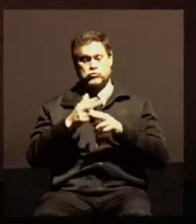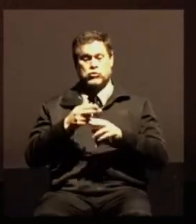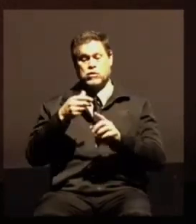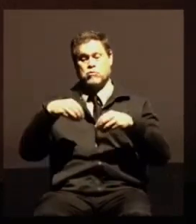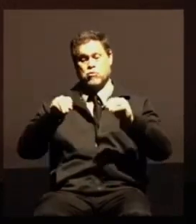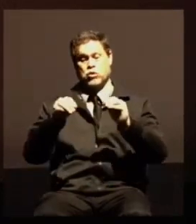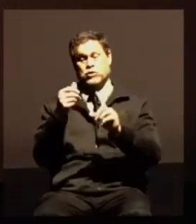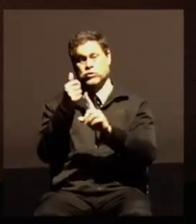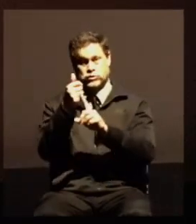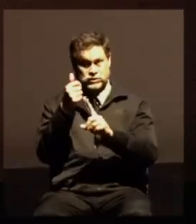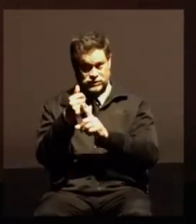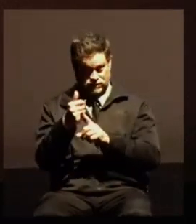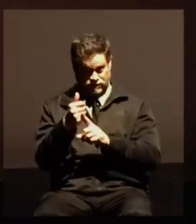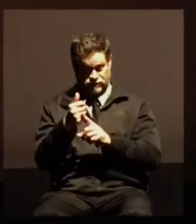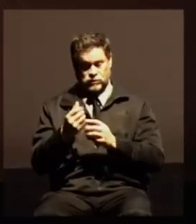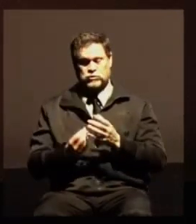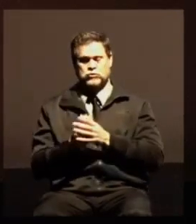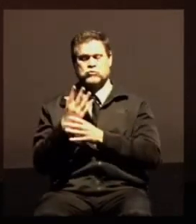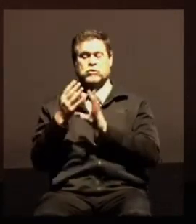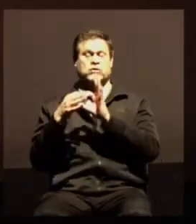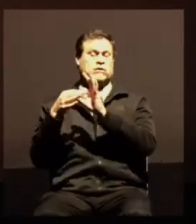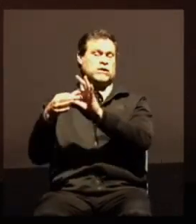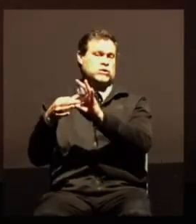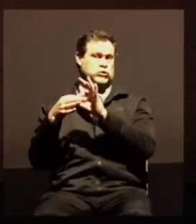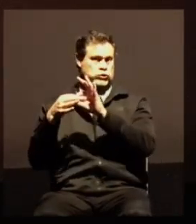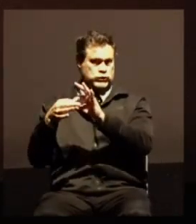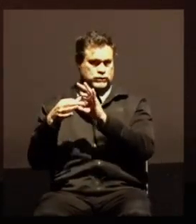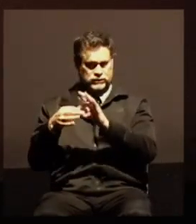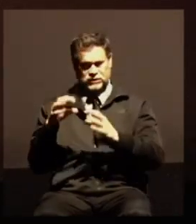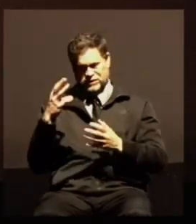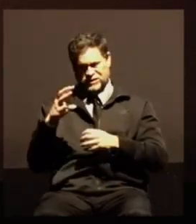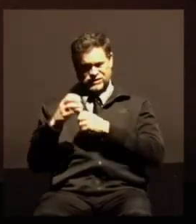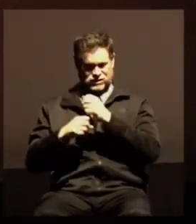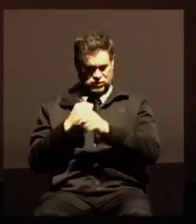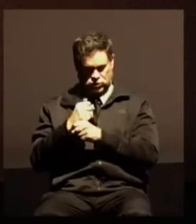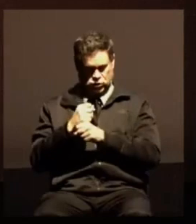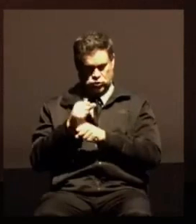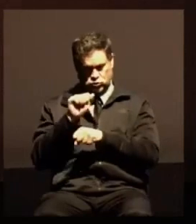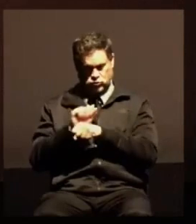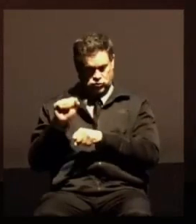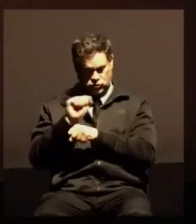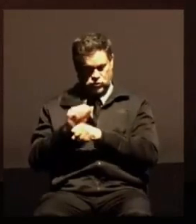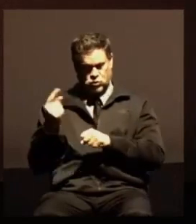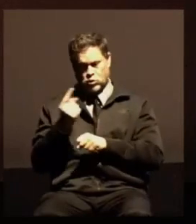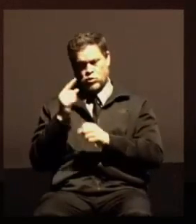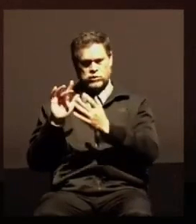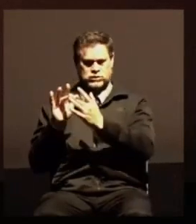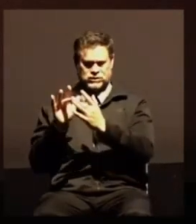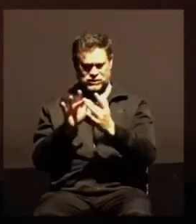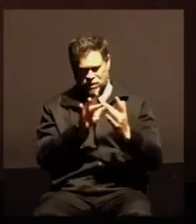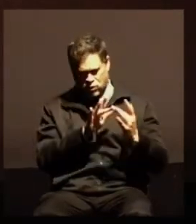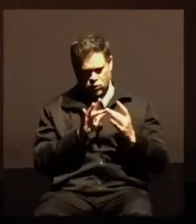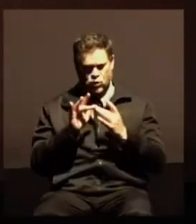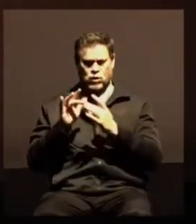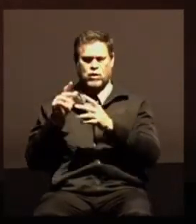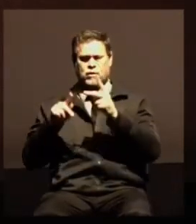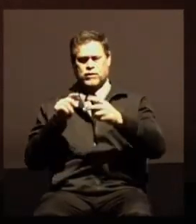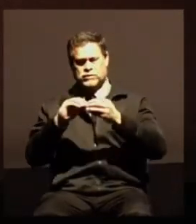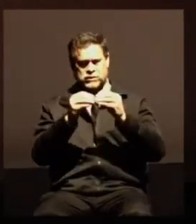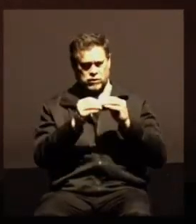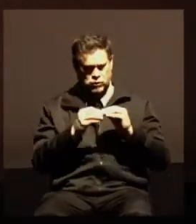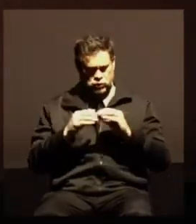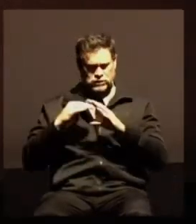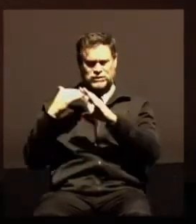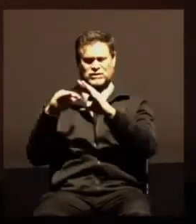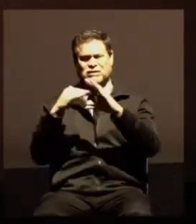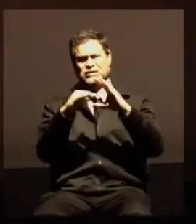yourself is growing relationships. Throughout my 16-year career, I've always been told, network, get people's phone numbers, get email